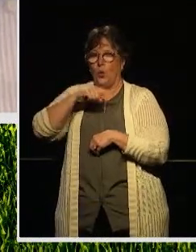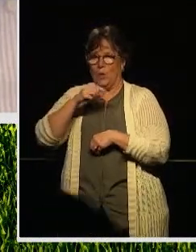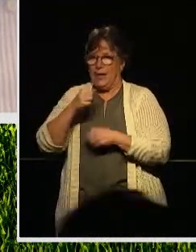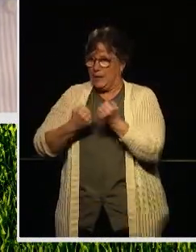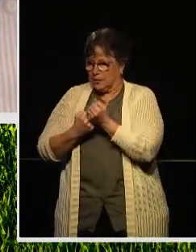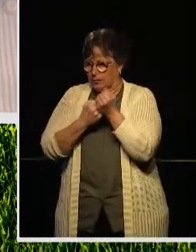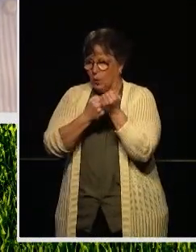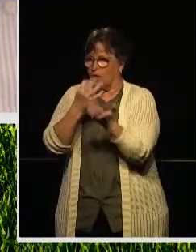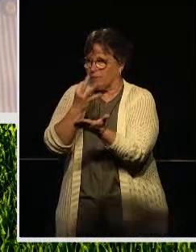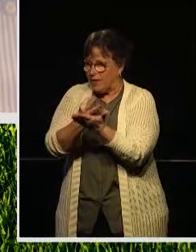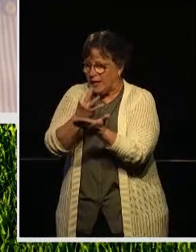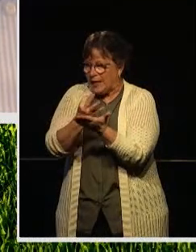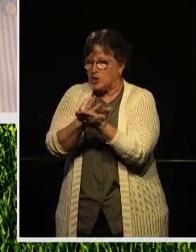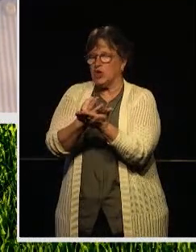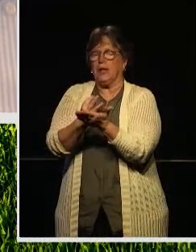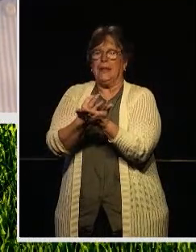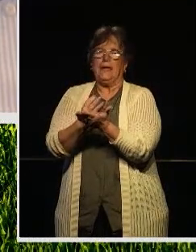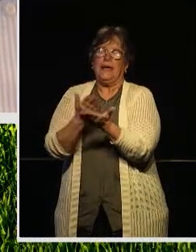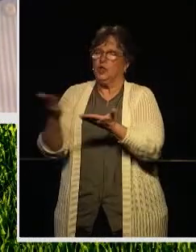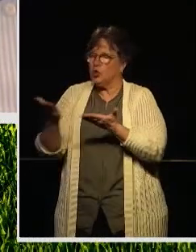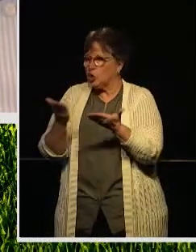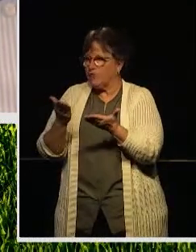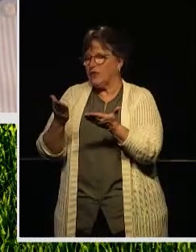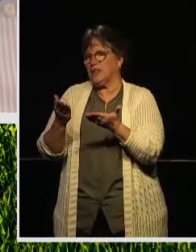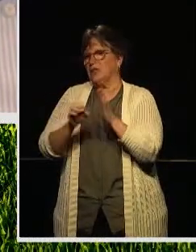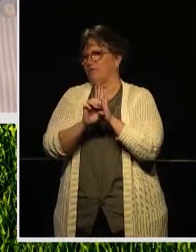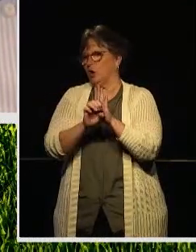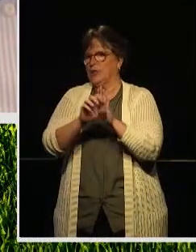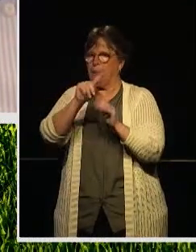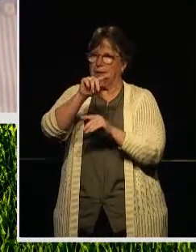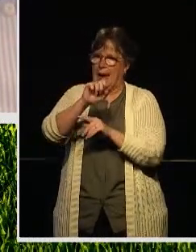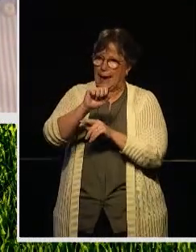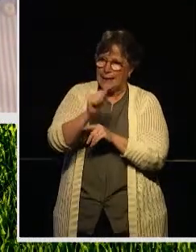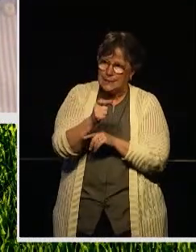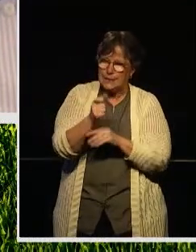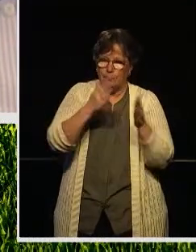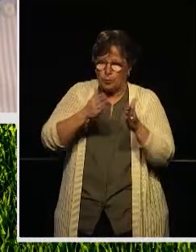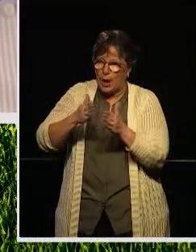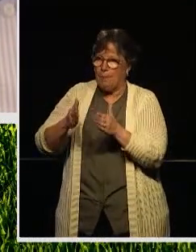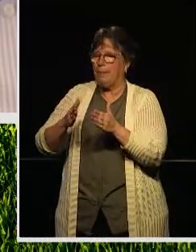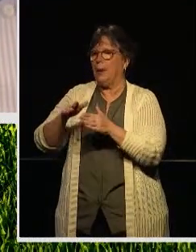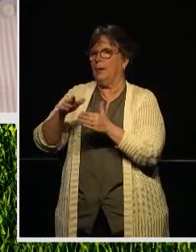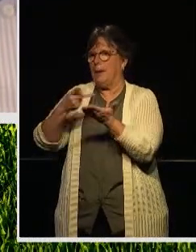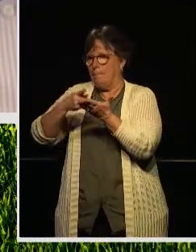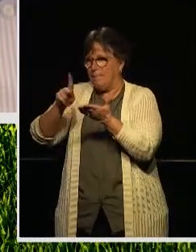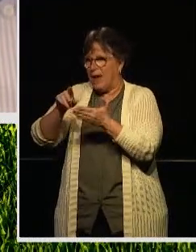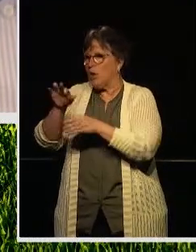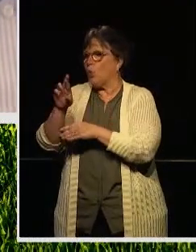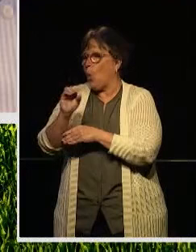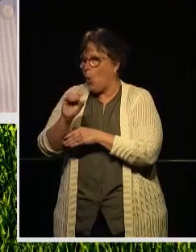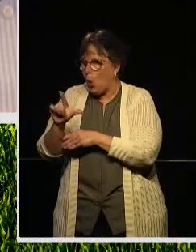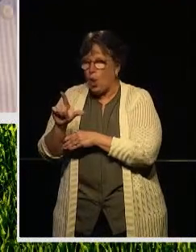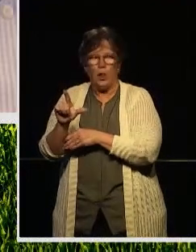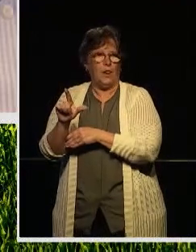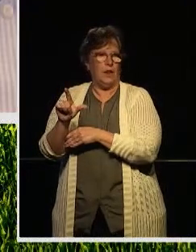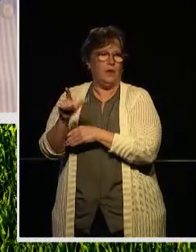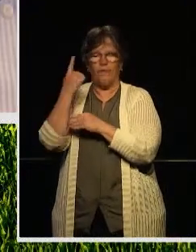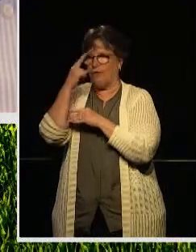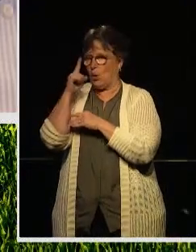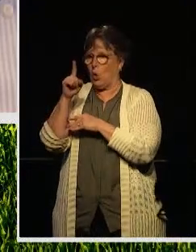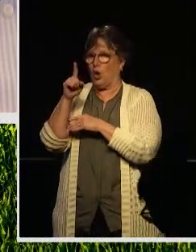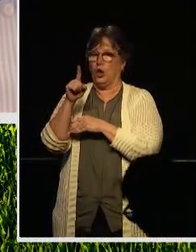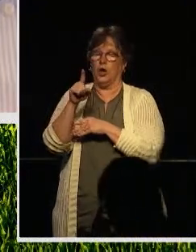also provide financial services like tax prep, payroll, consulting, et cetera, to New England, New York, and New